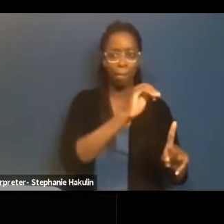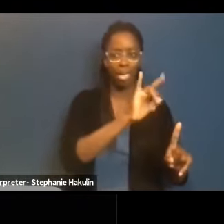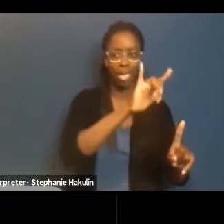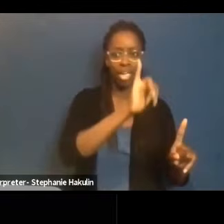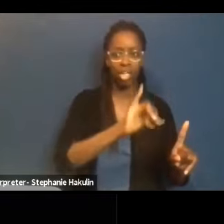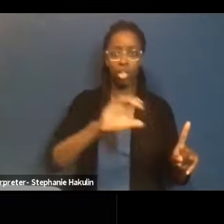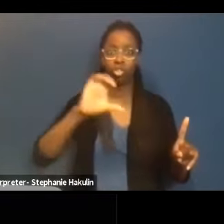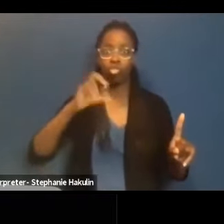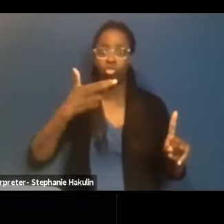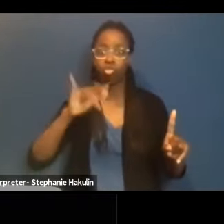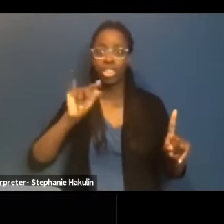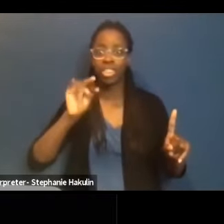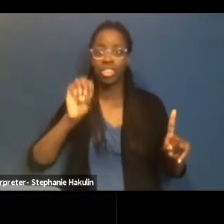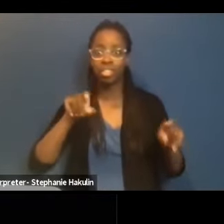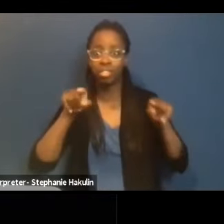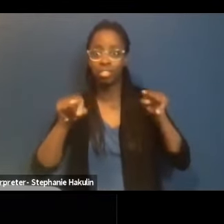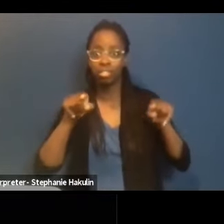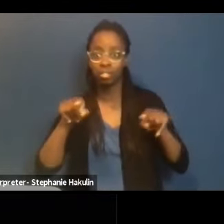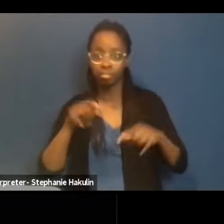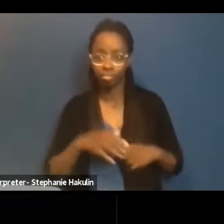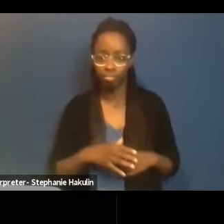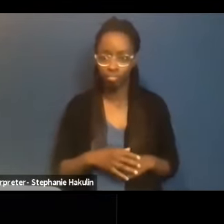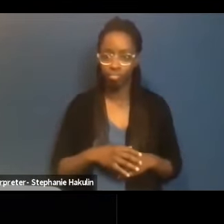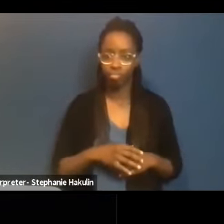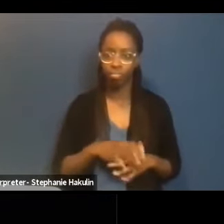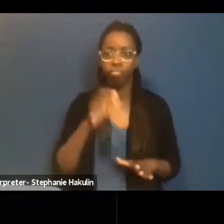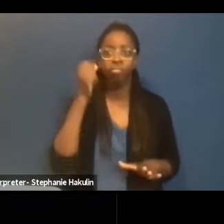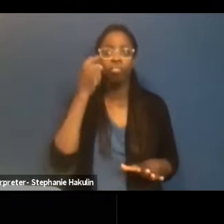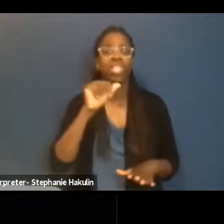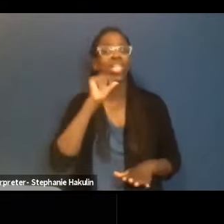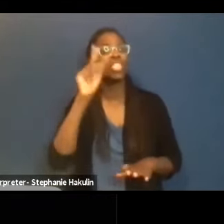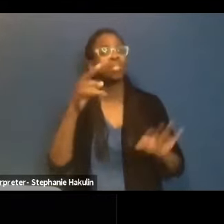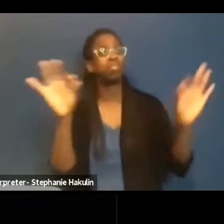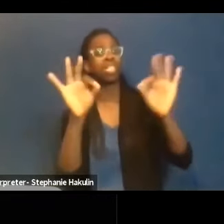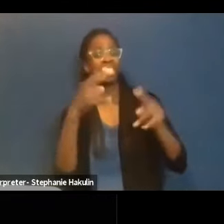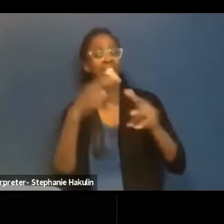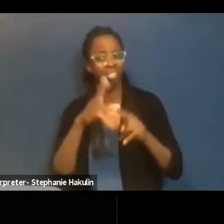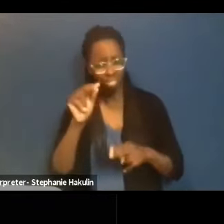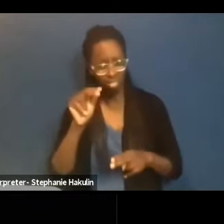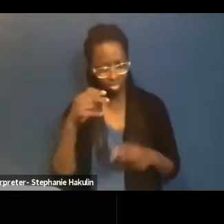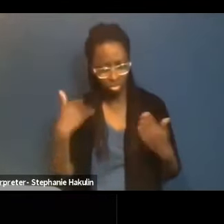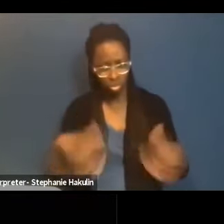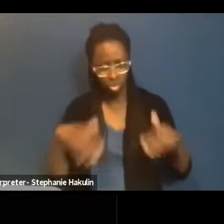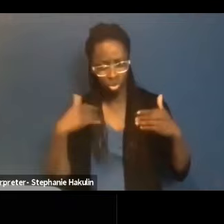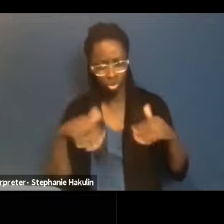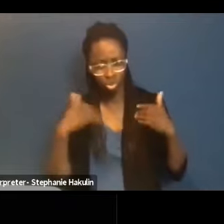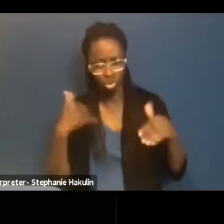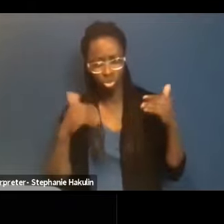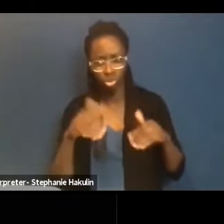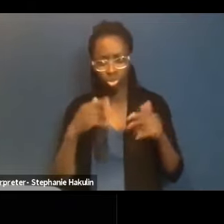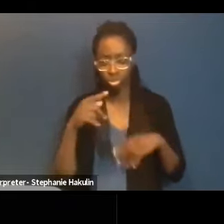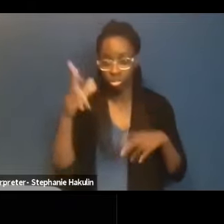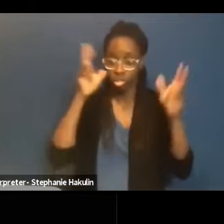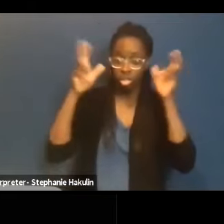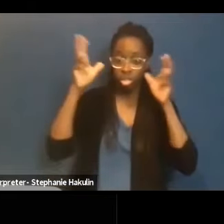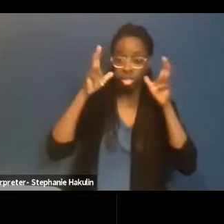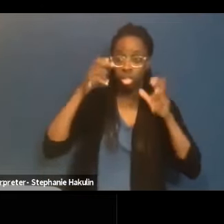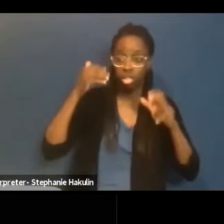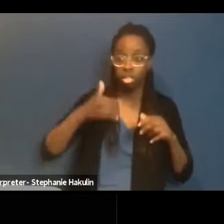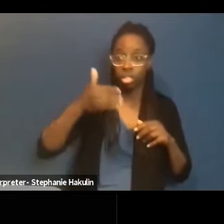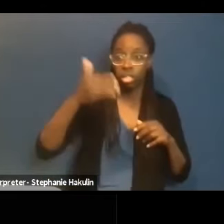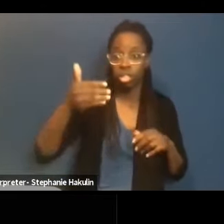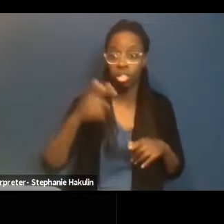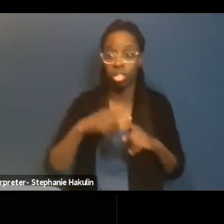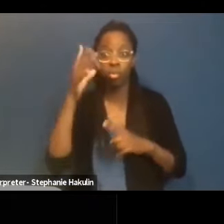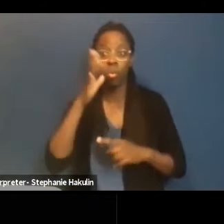story to be brushed past, more than a song that dances over the cruelty of Barnum, but women. One woman with two voices singing one song of